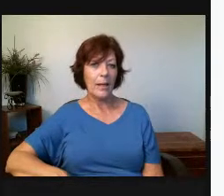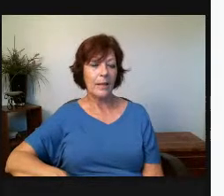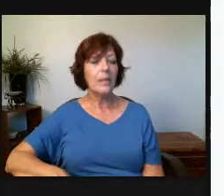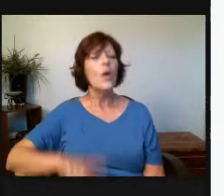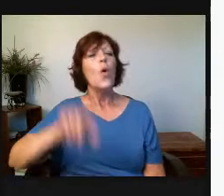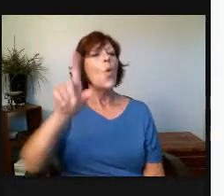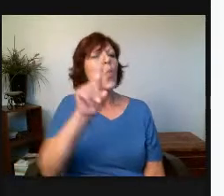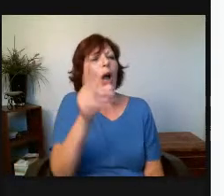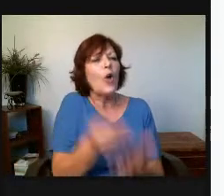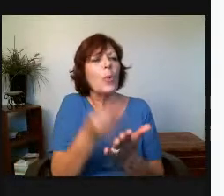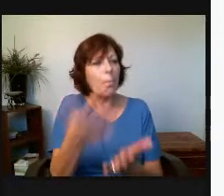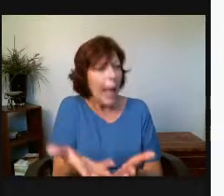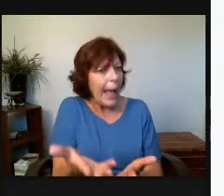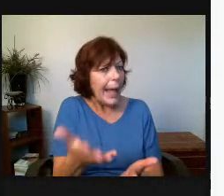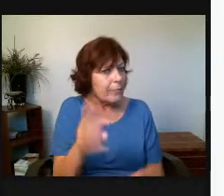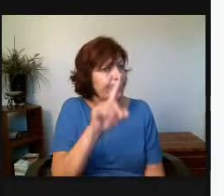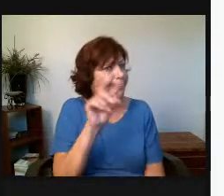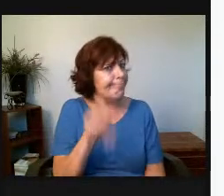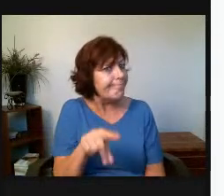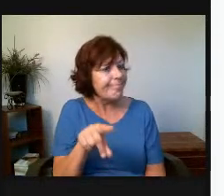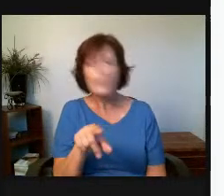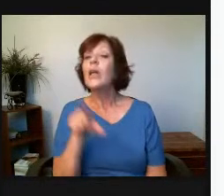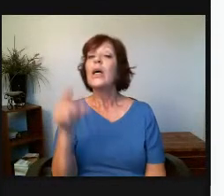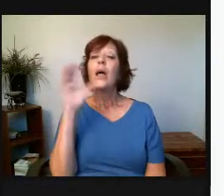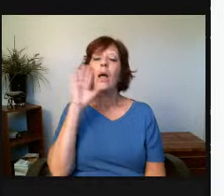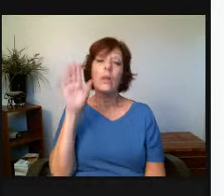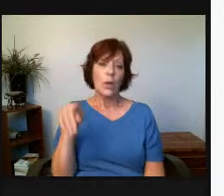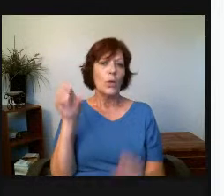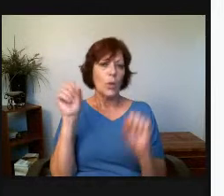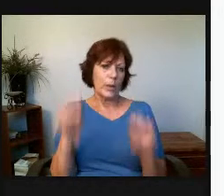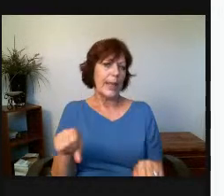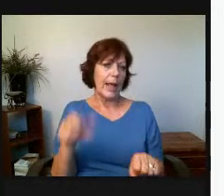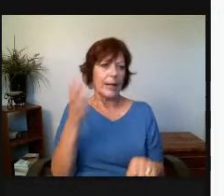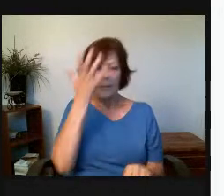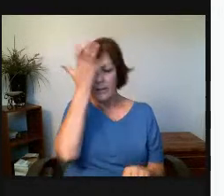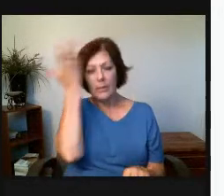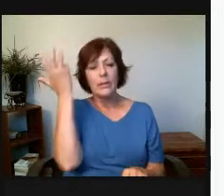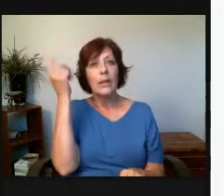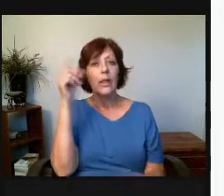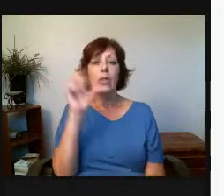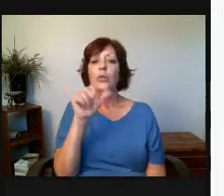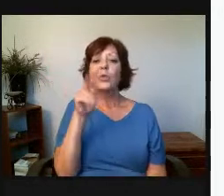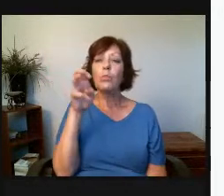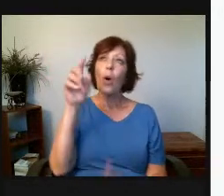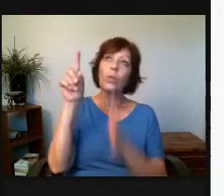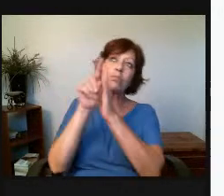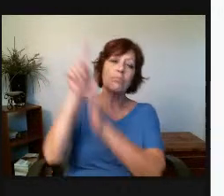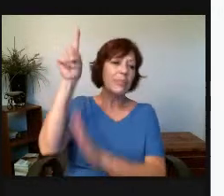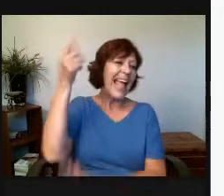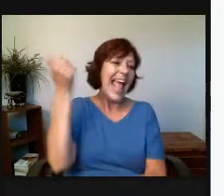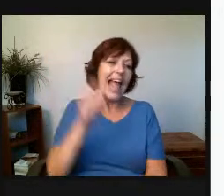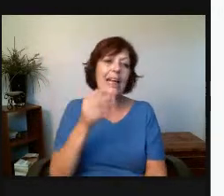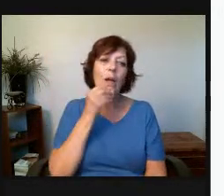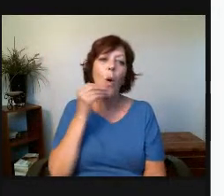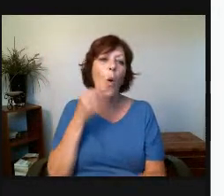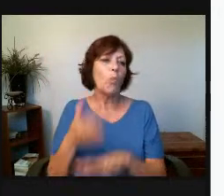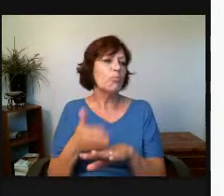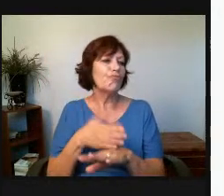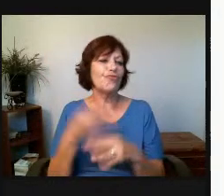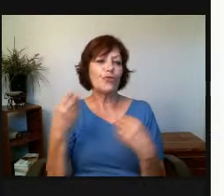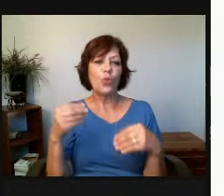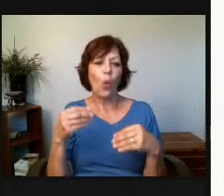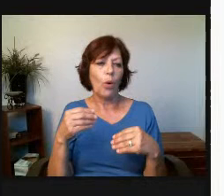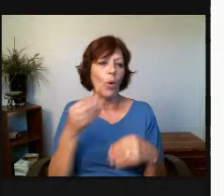So where can you purchase these items? Well, you know that you can purchase a smoke detector at any home improvement store or on